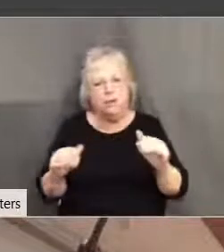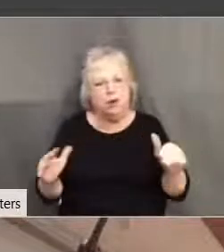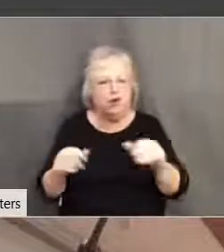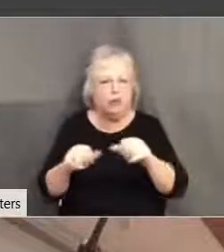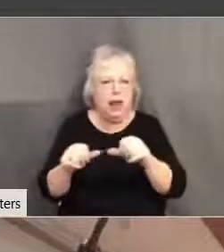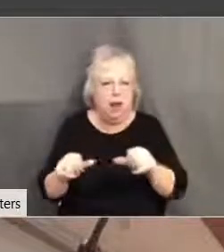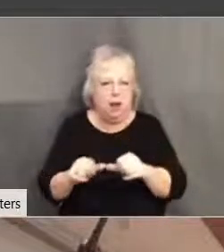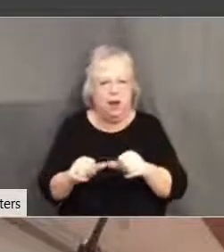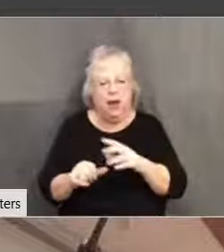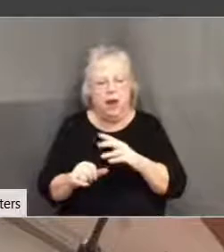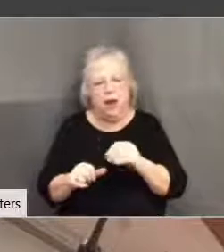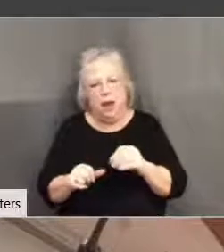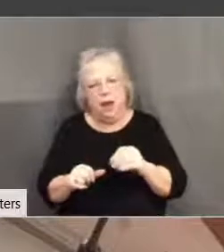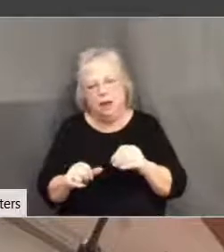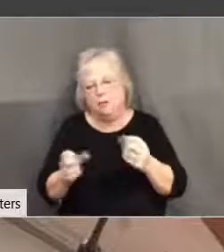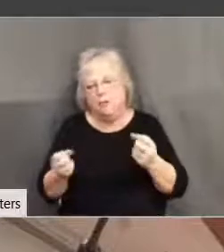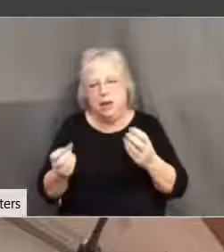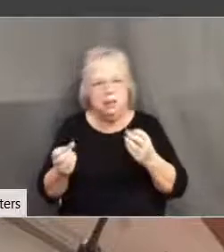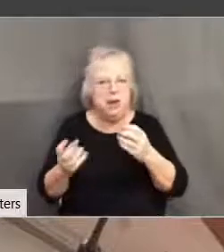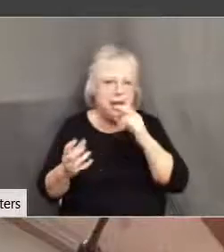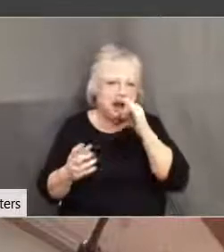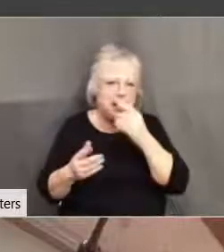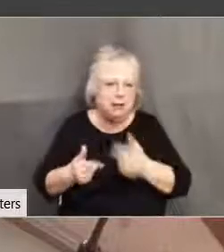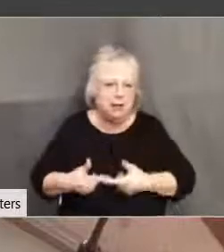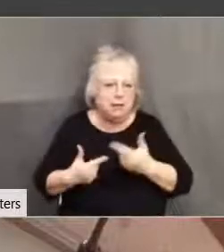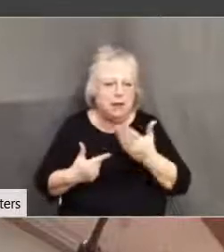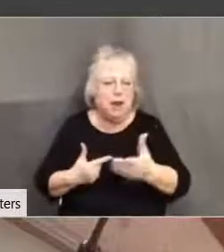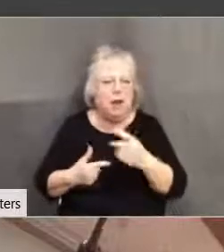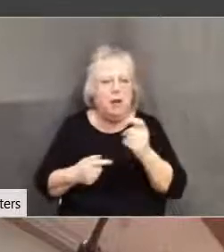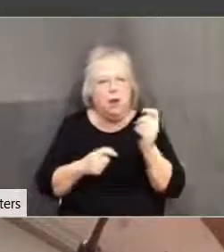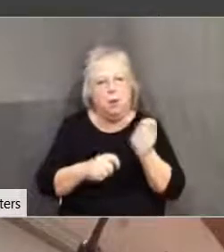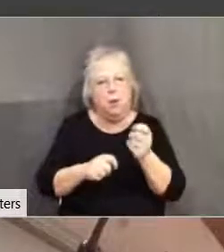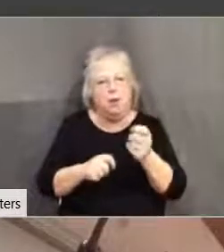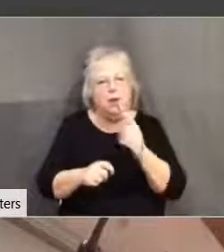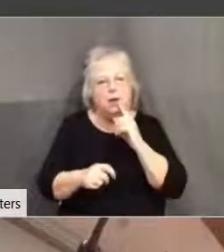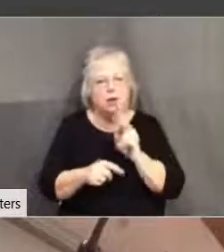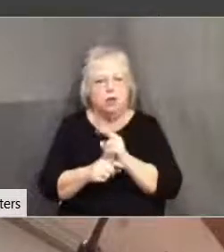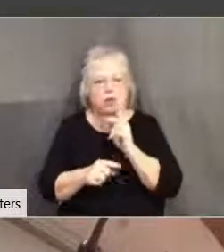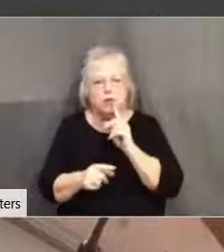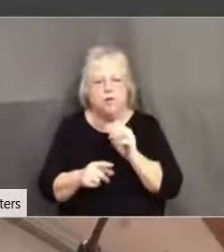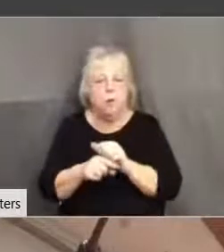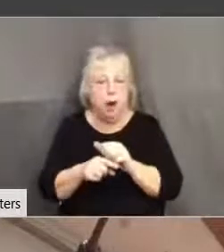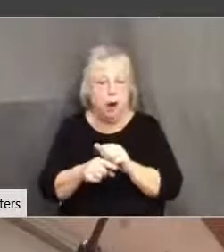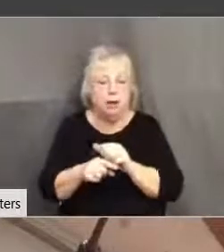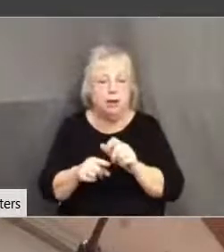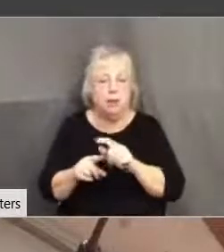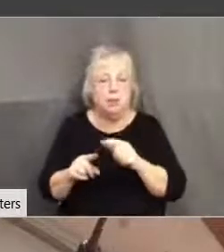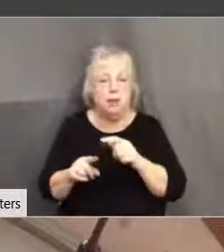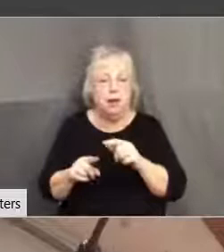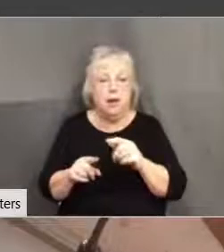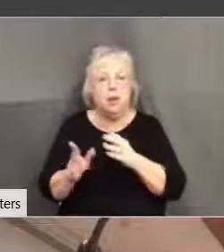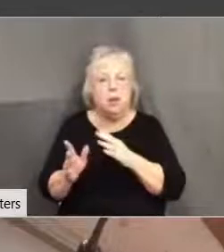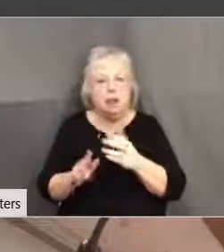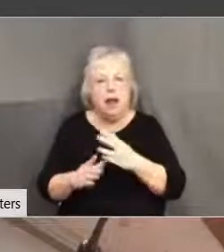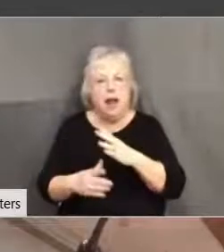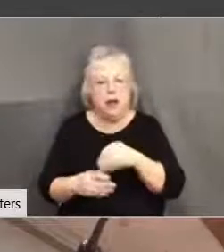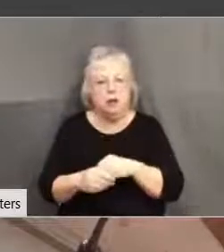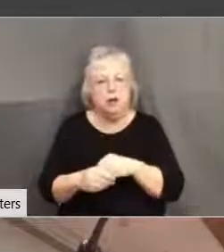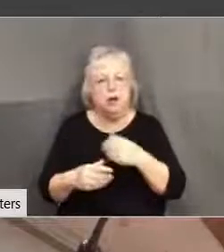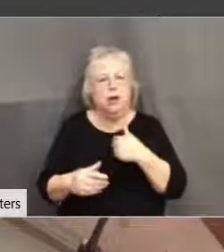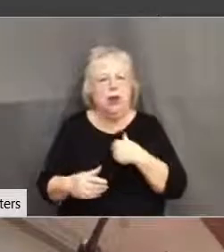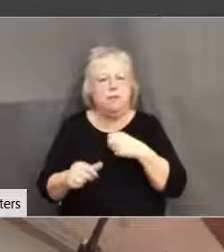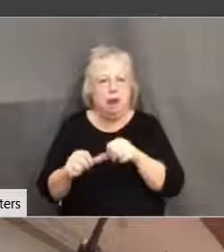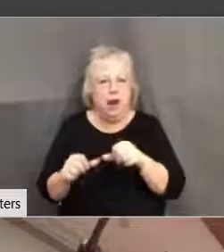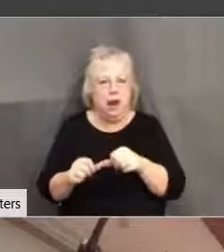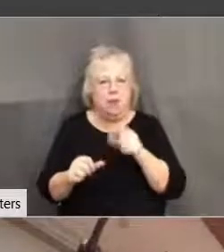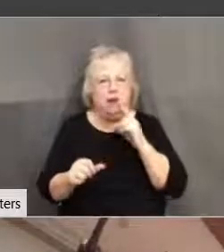living in there, kids, and the ball field there is used for practice, but I would like to, the plan had been to have an area for